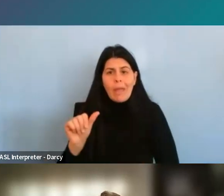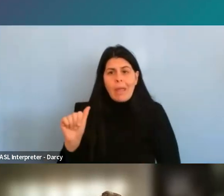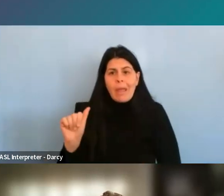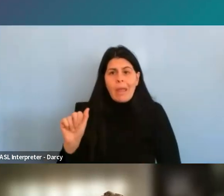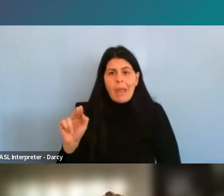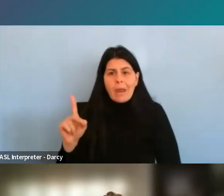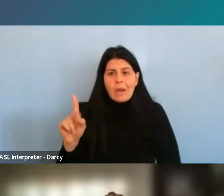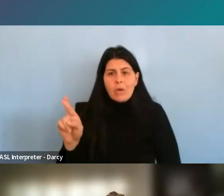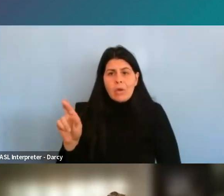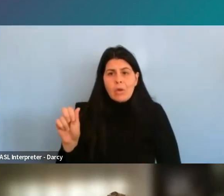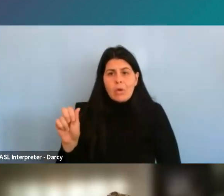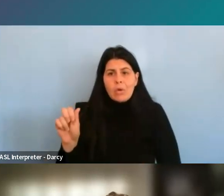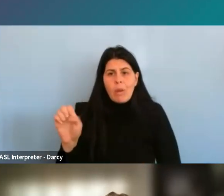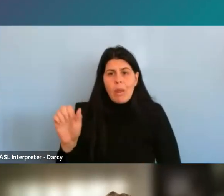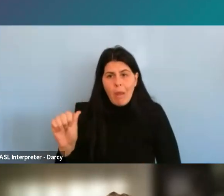you because